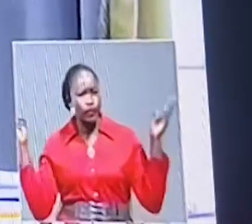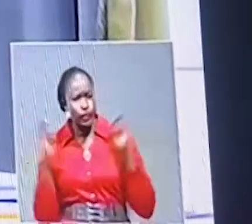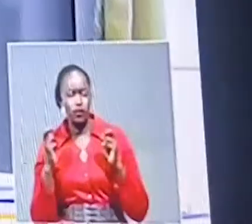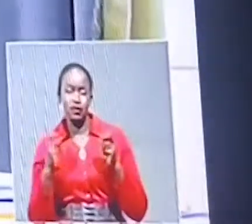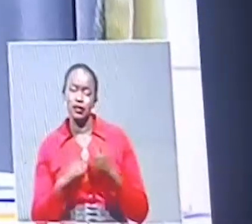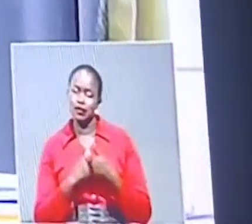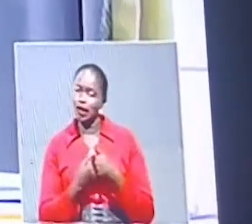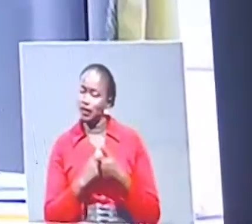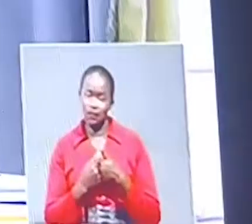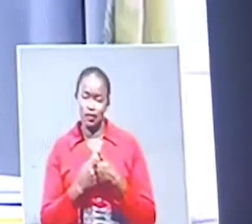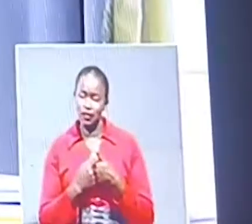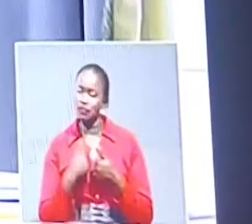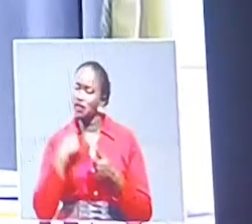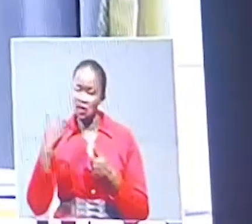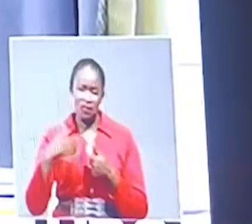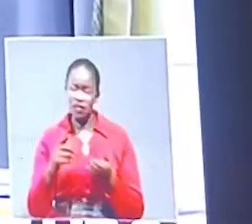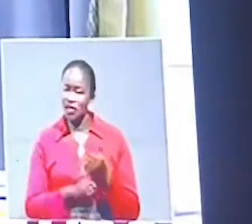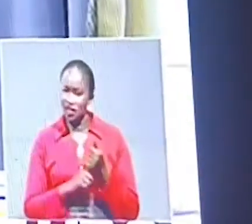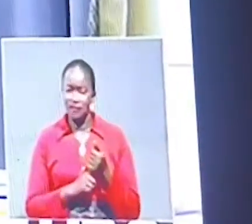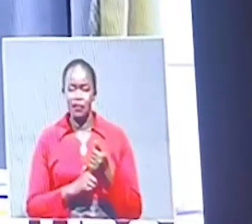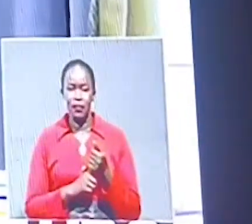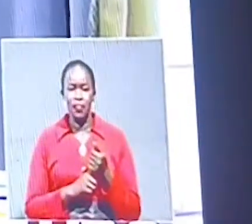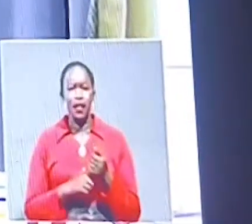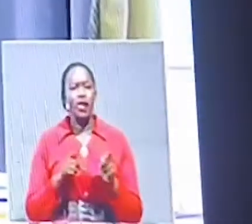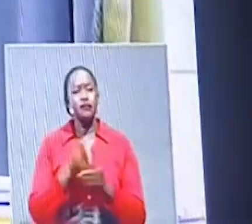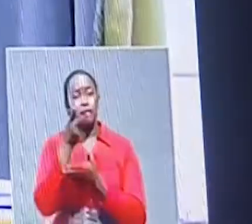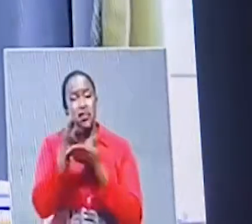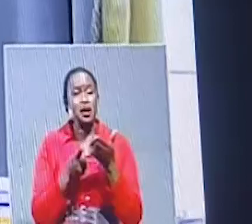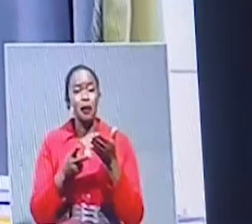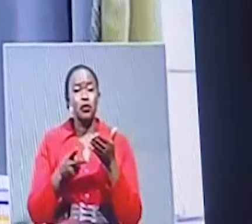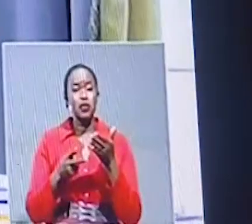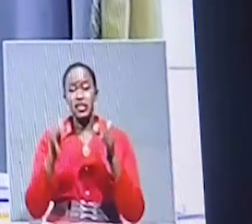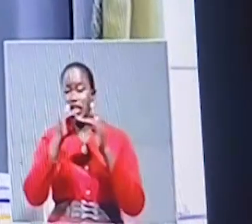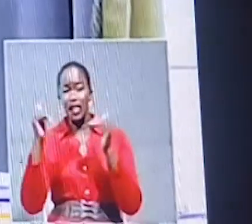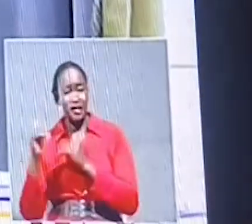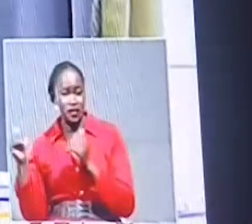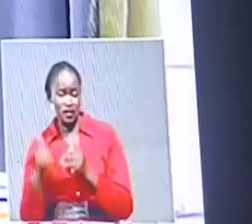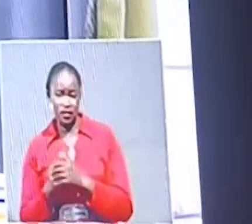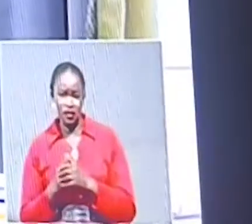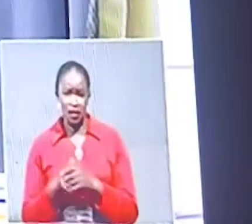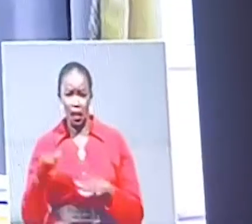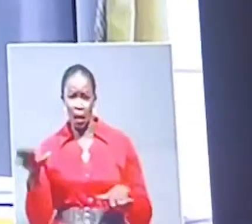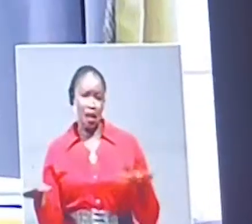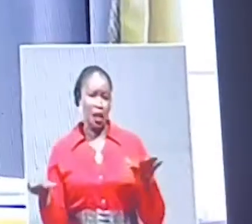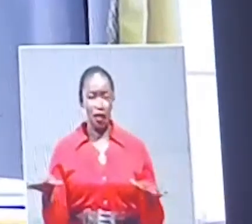That's the challenge I usually get. And these are the double standards we've been talking about.